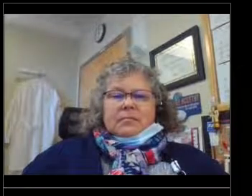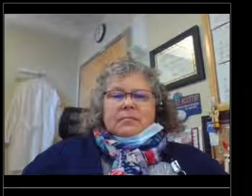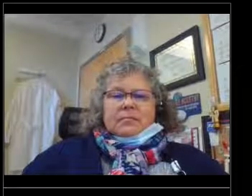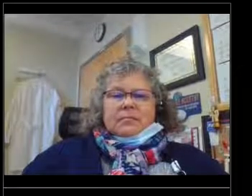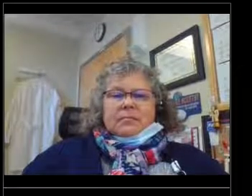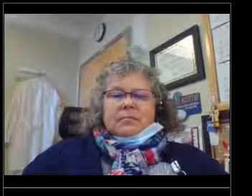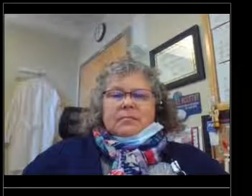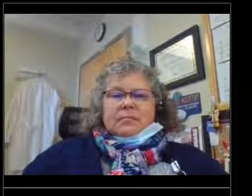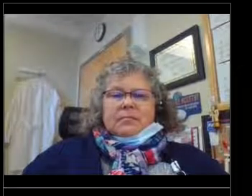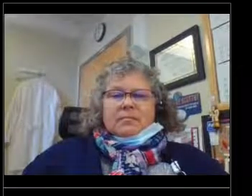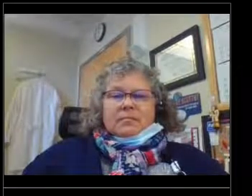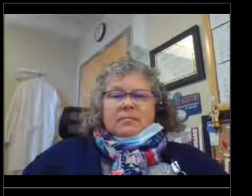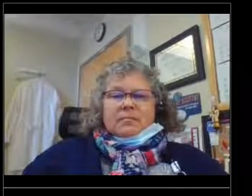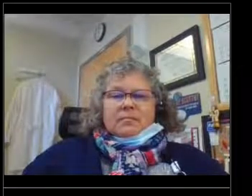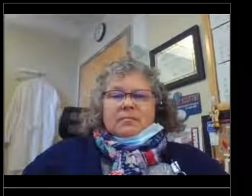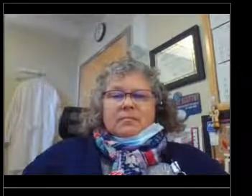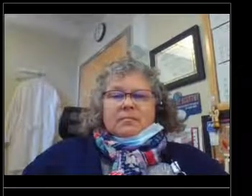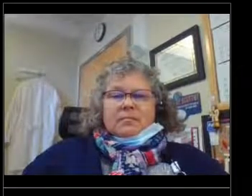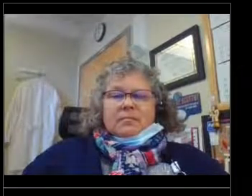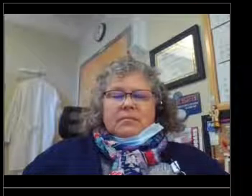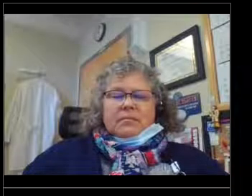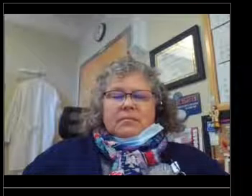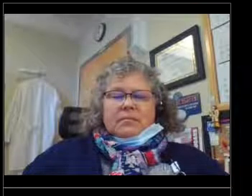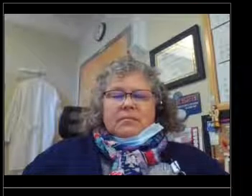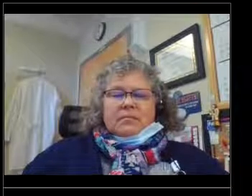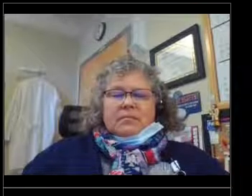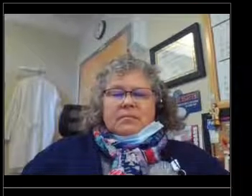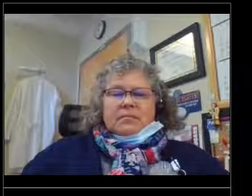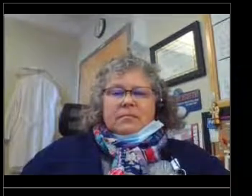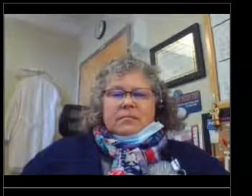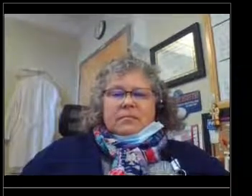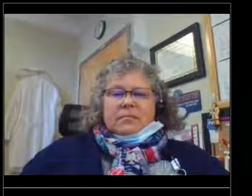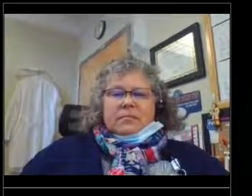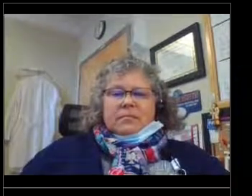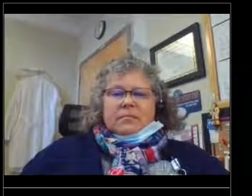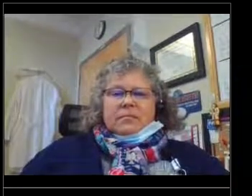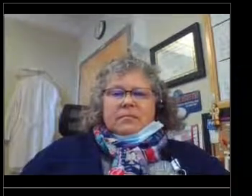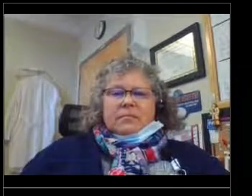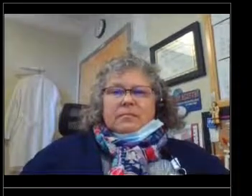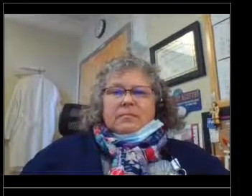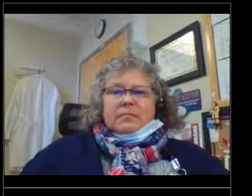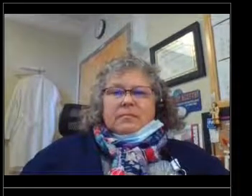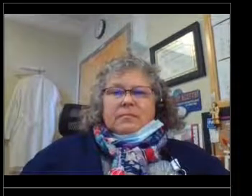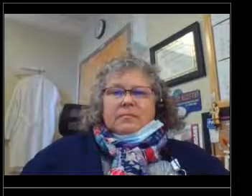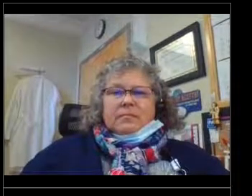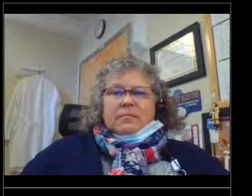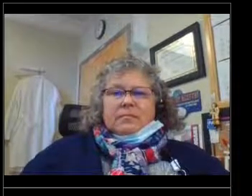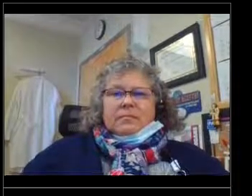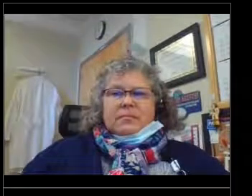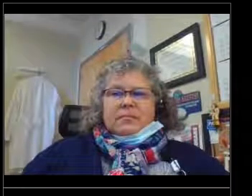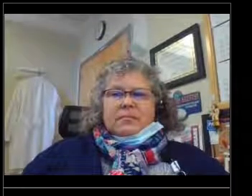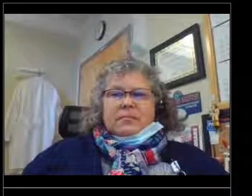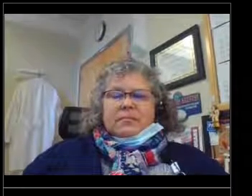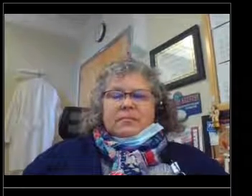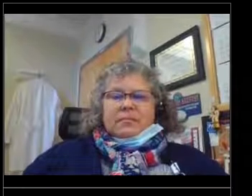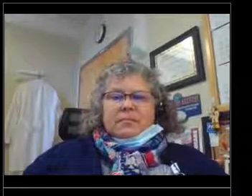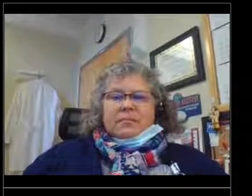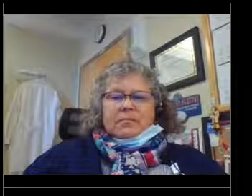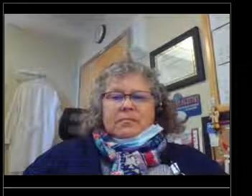PA is not following a delegation agreement. PA is acting in sort of a maverick fashion. PA fails to carry out supervising